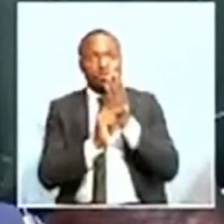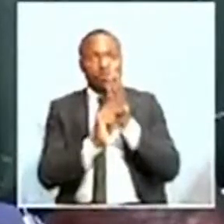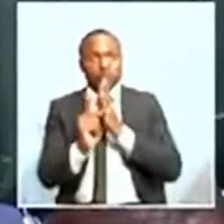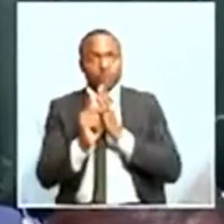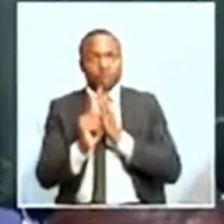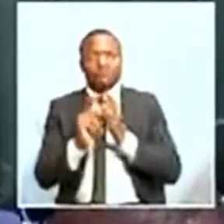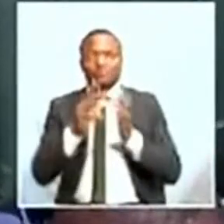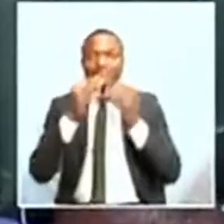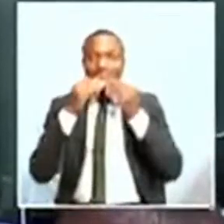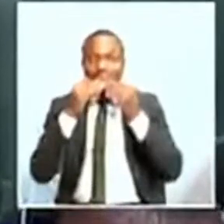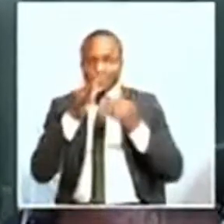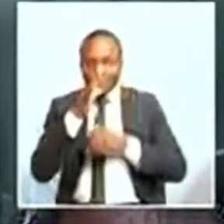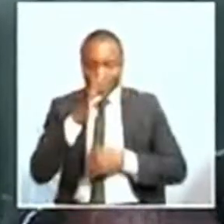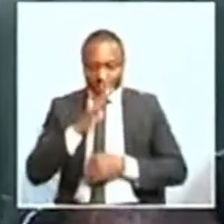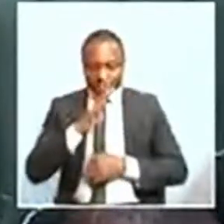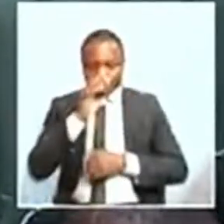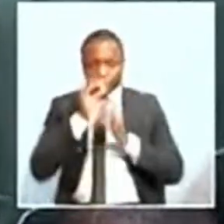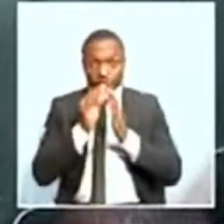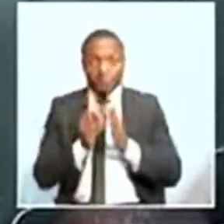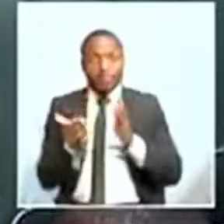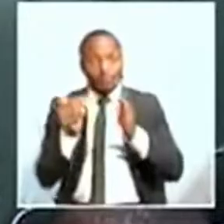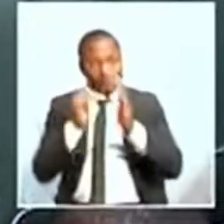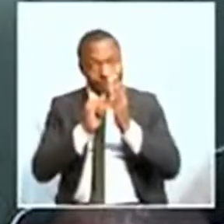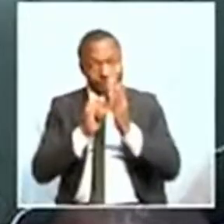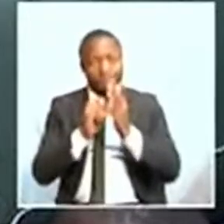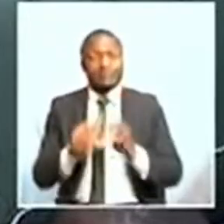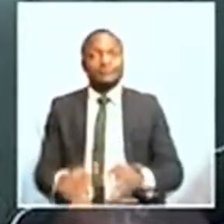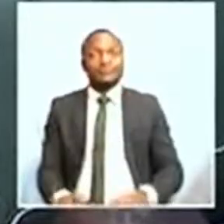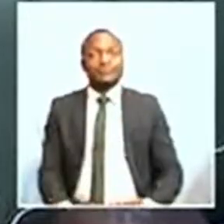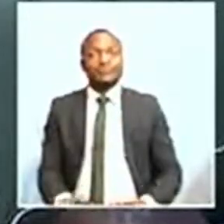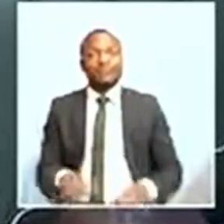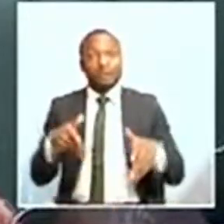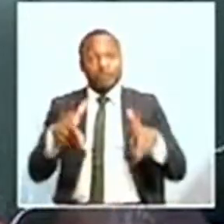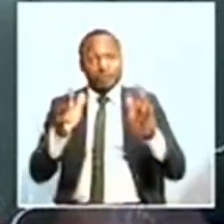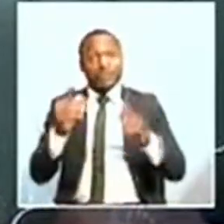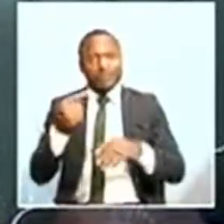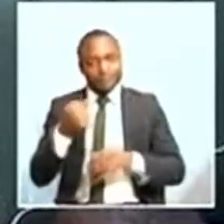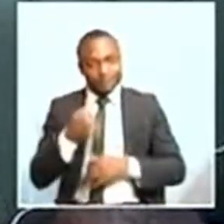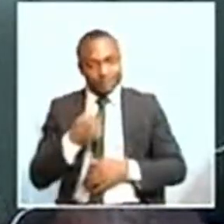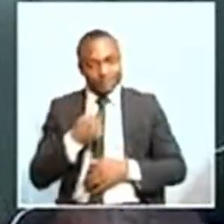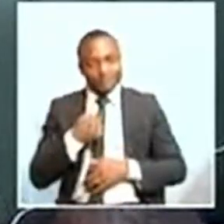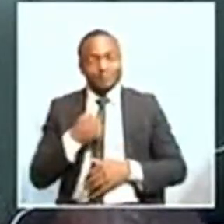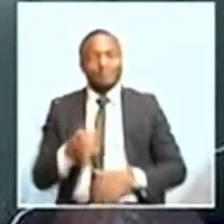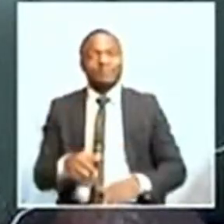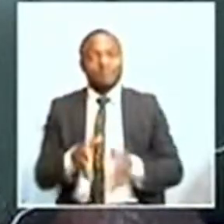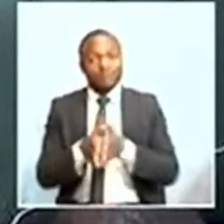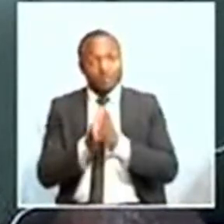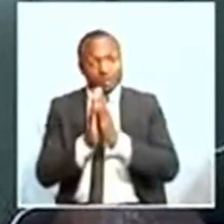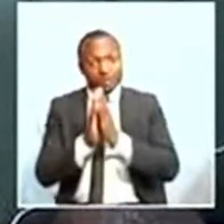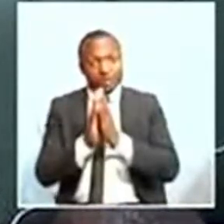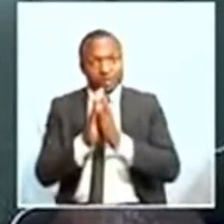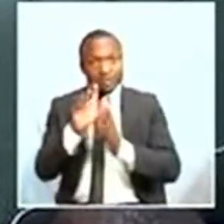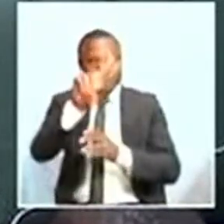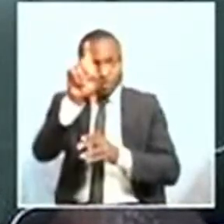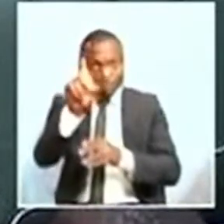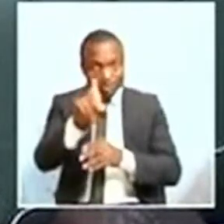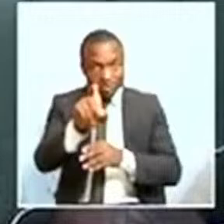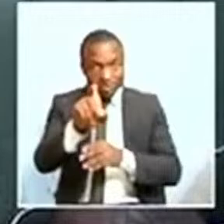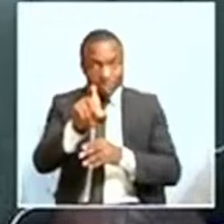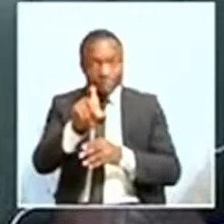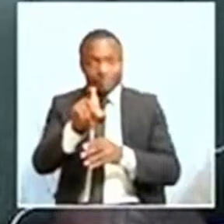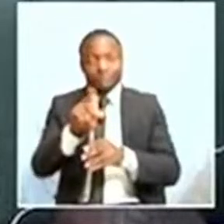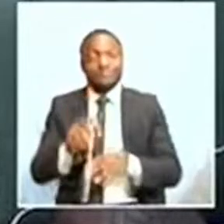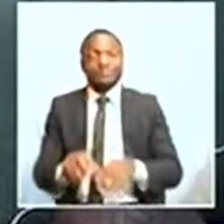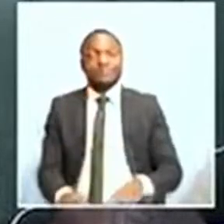Thank you, Madam Speaker, once again for allowing me to ask a follow-up question to the Minister of